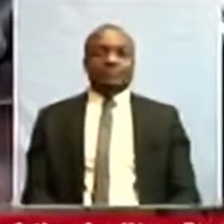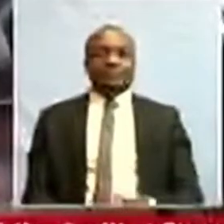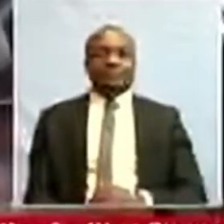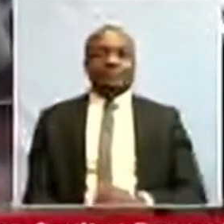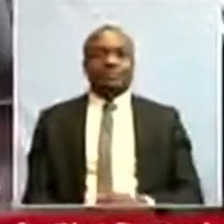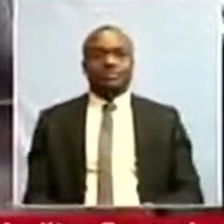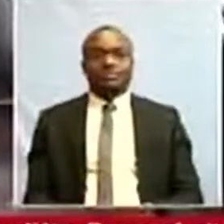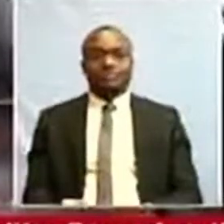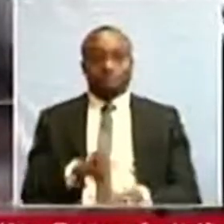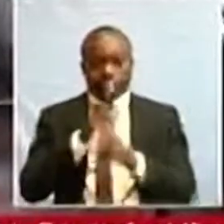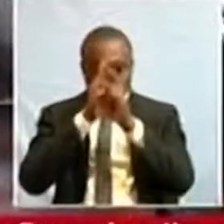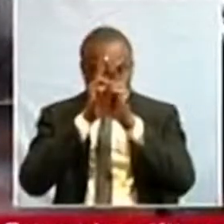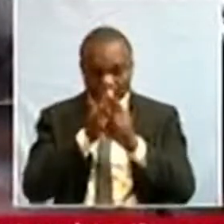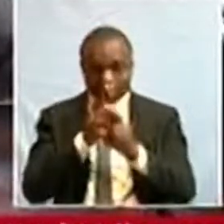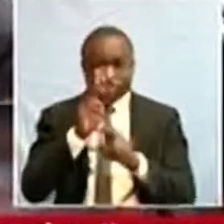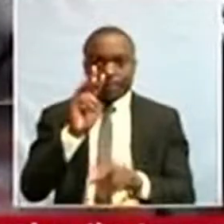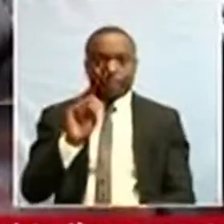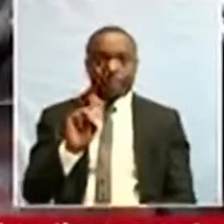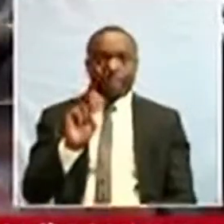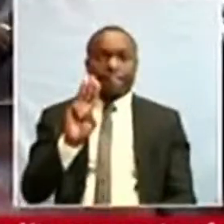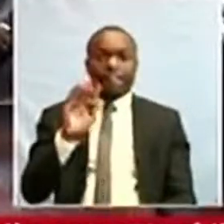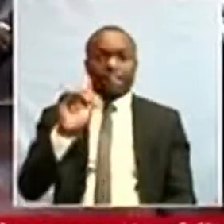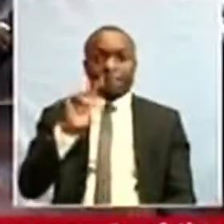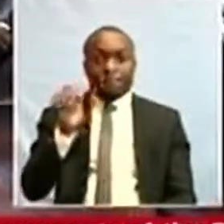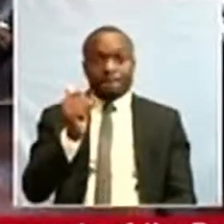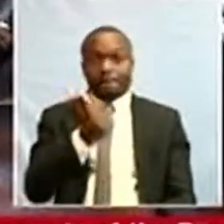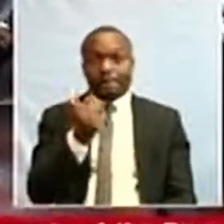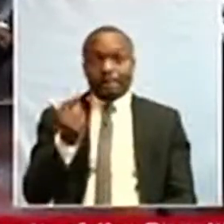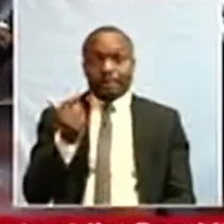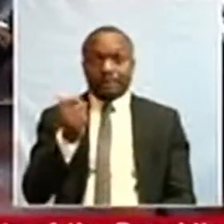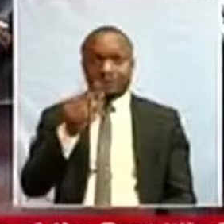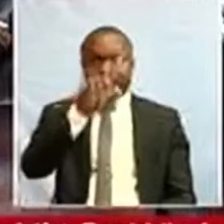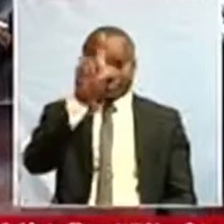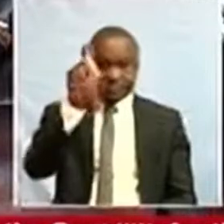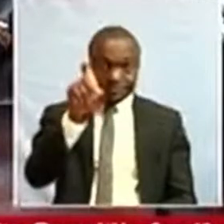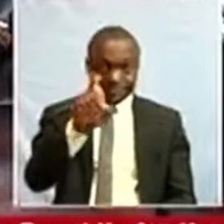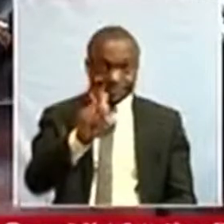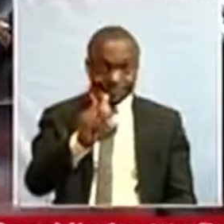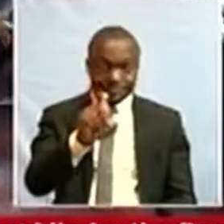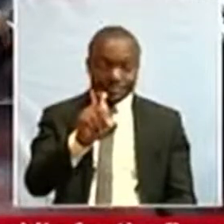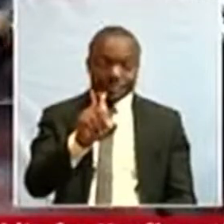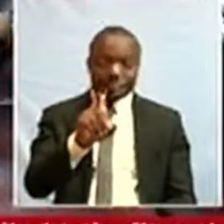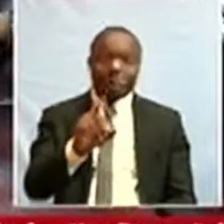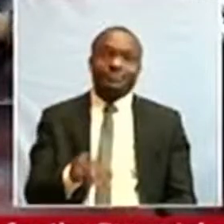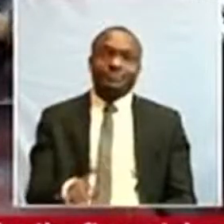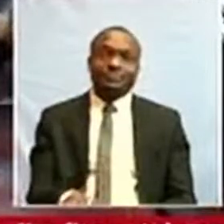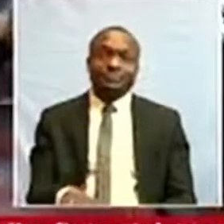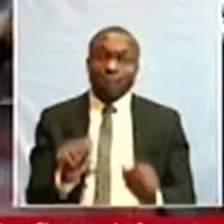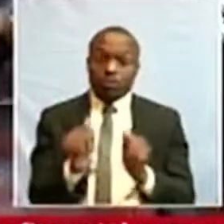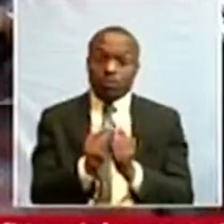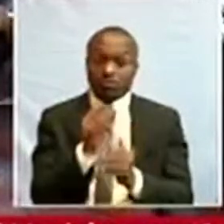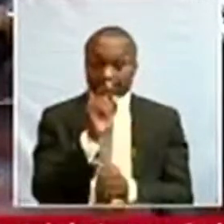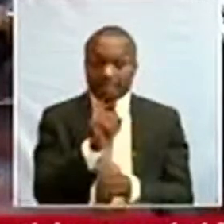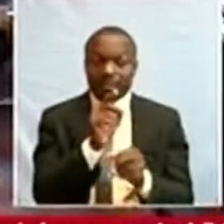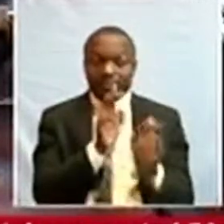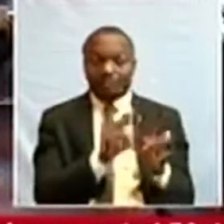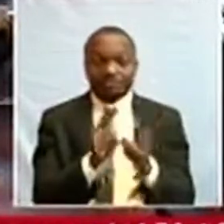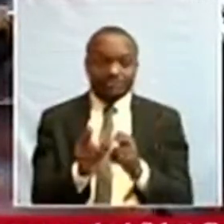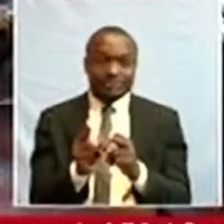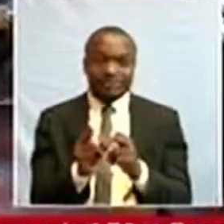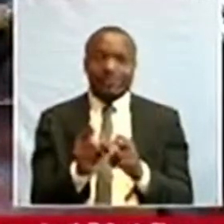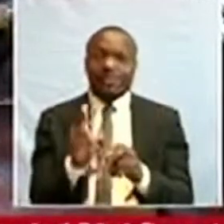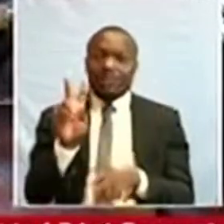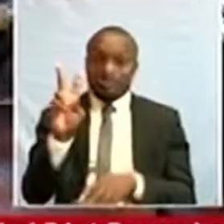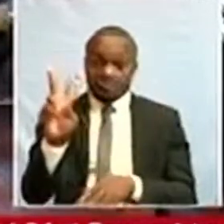Thank you, Honorable Mwila. Any follow-up question? Yes, Chair, I think that with that response that there are